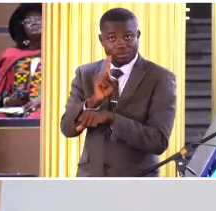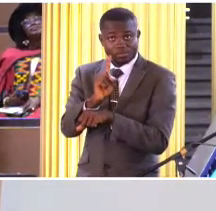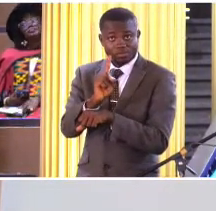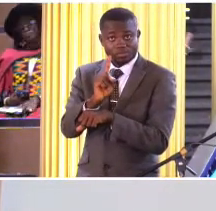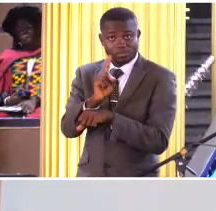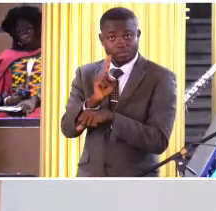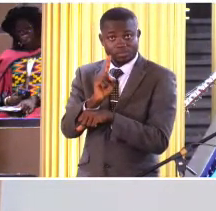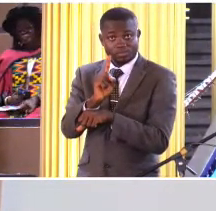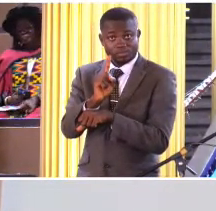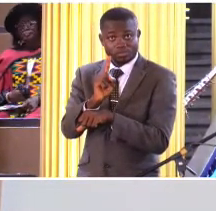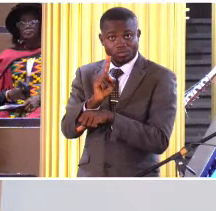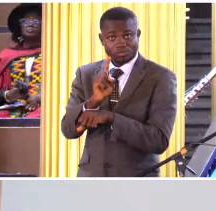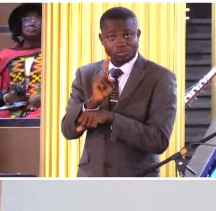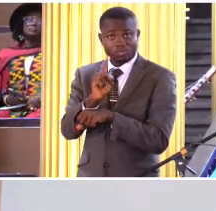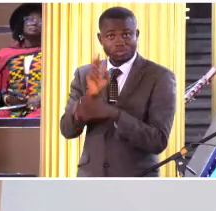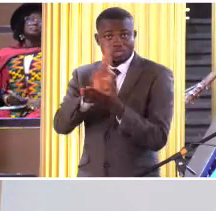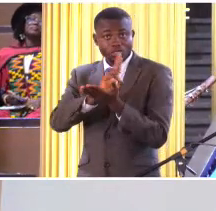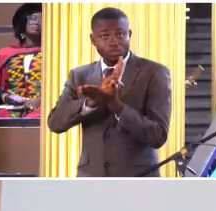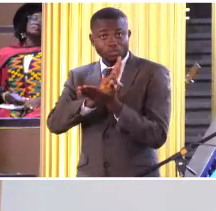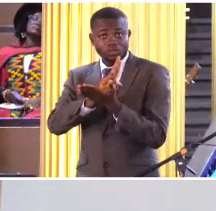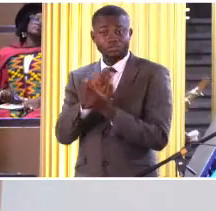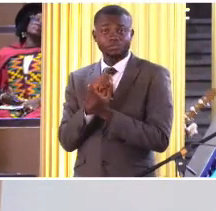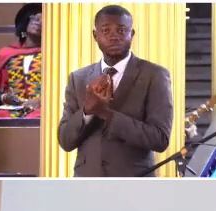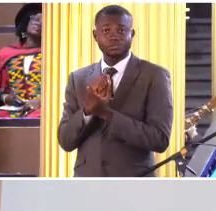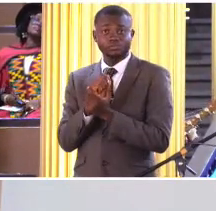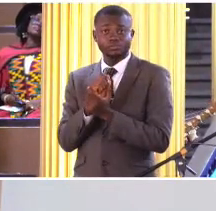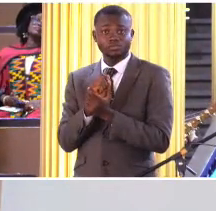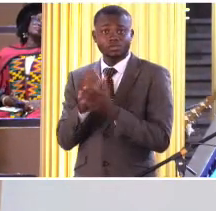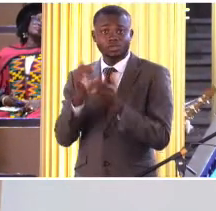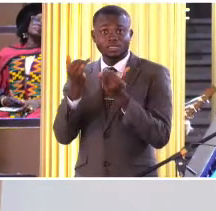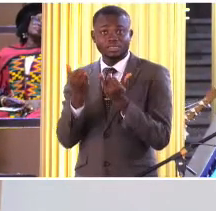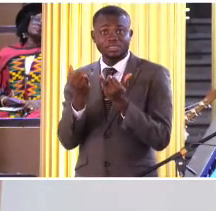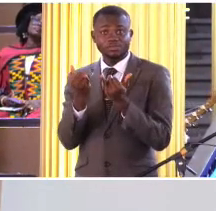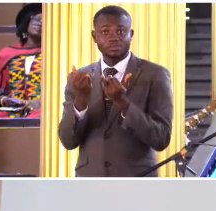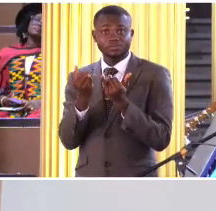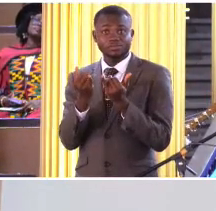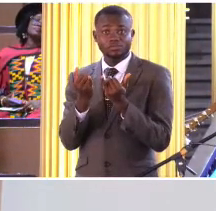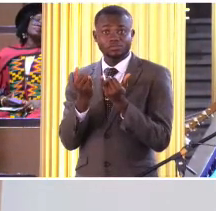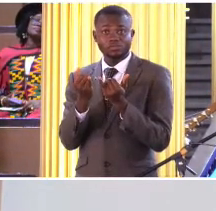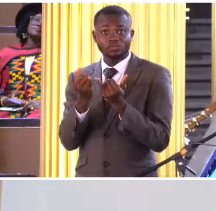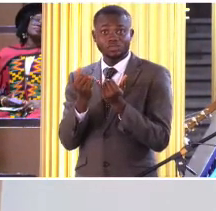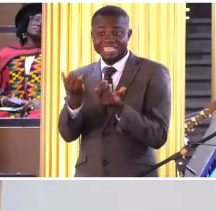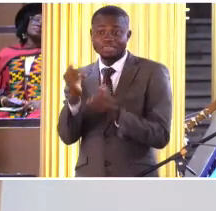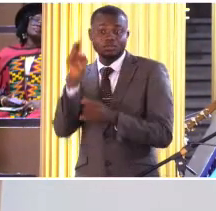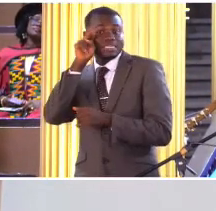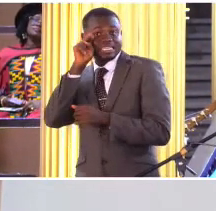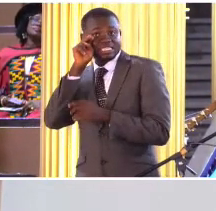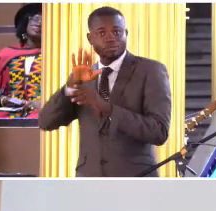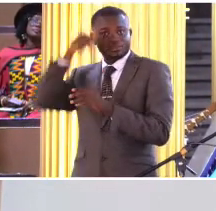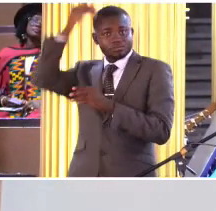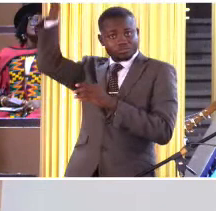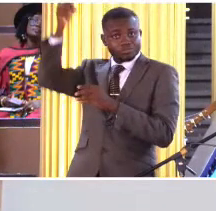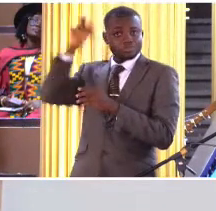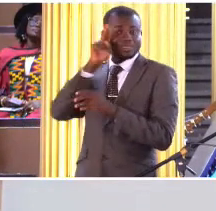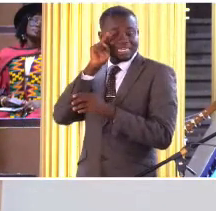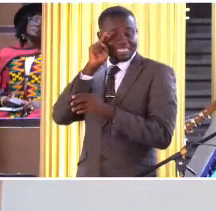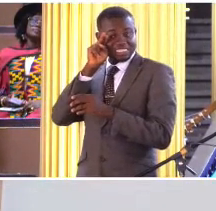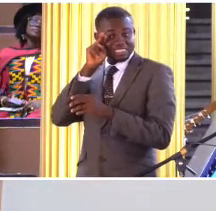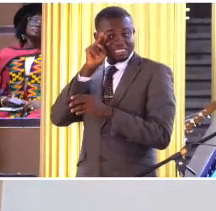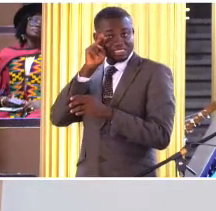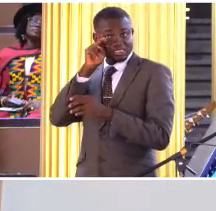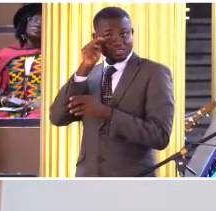Ogun State University Teaching Hospital, now Olabisi Onabanjo University Teaching Hospital